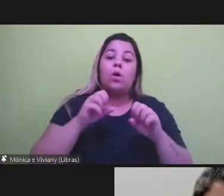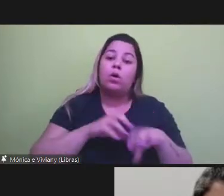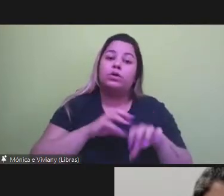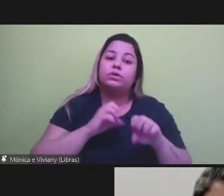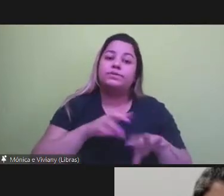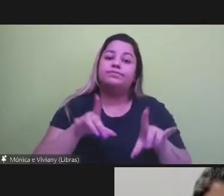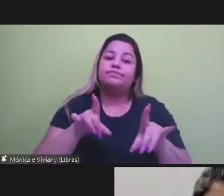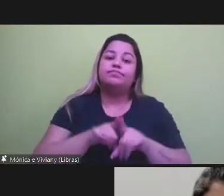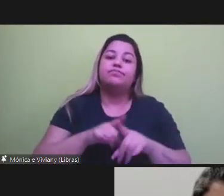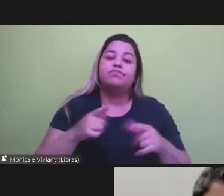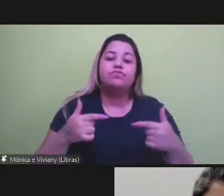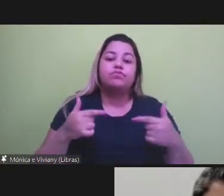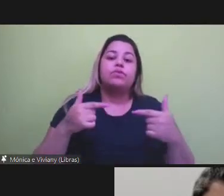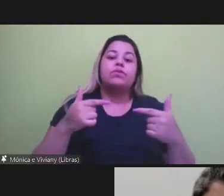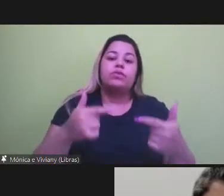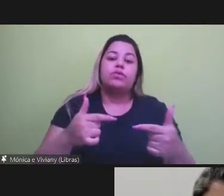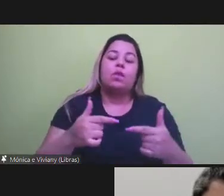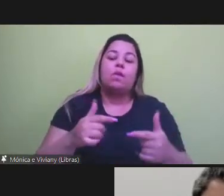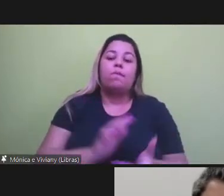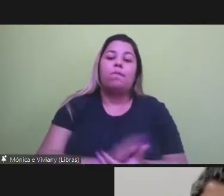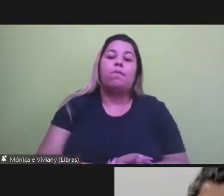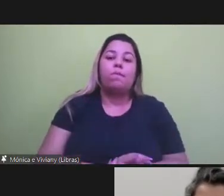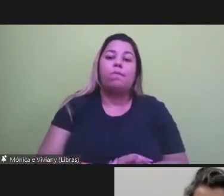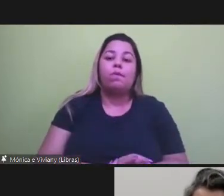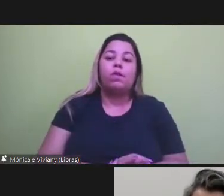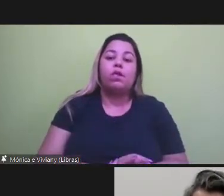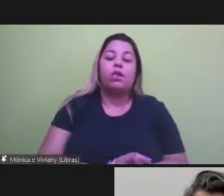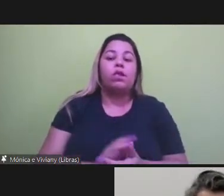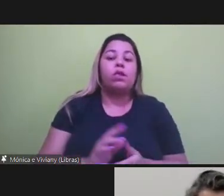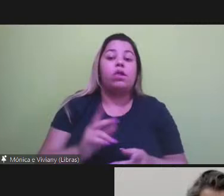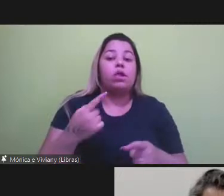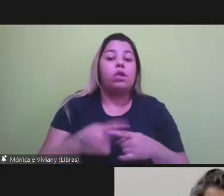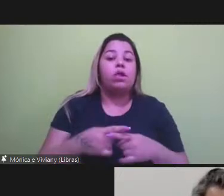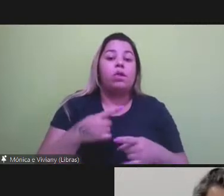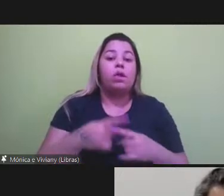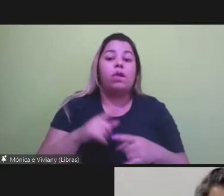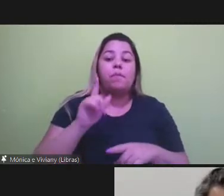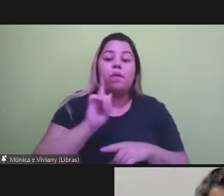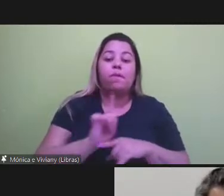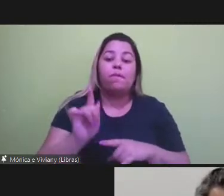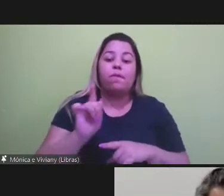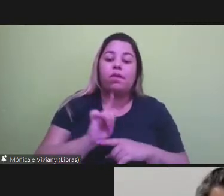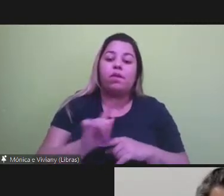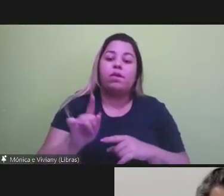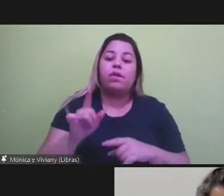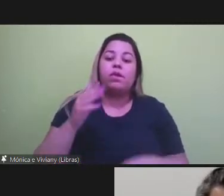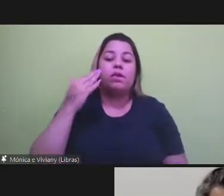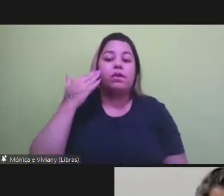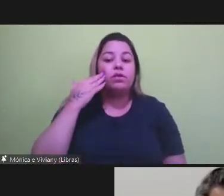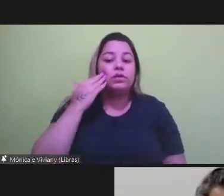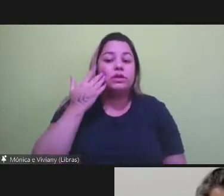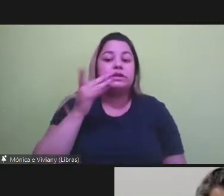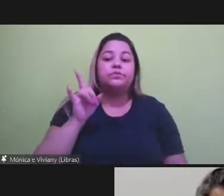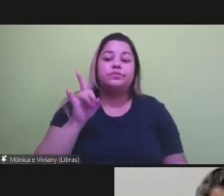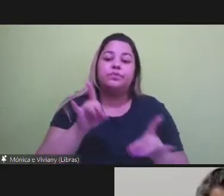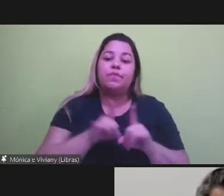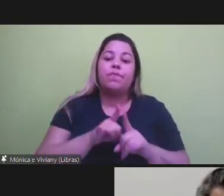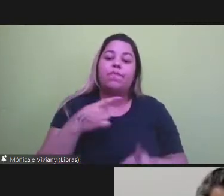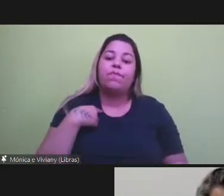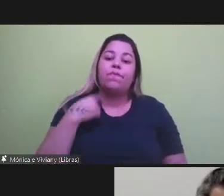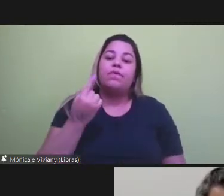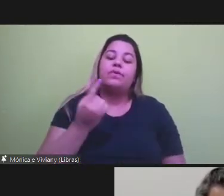project. And the issue of the challenge for us, it was not happened because we have a management that understands